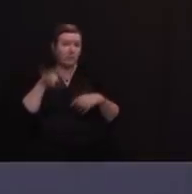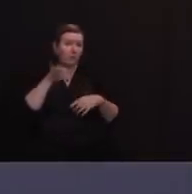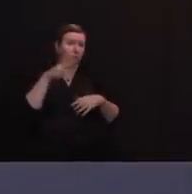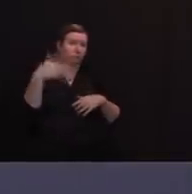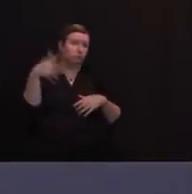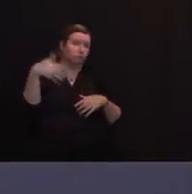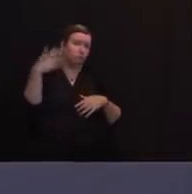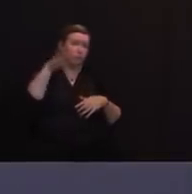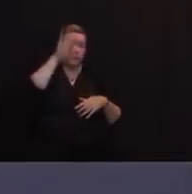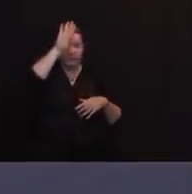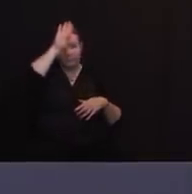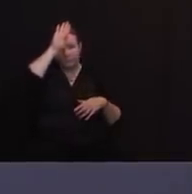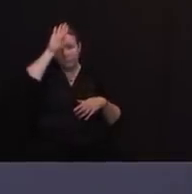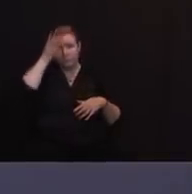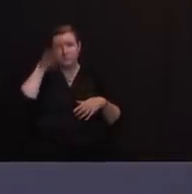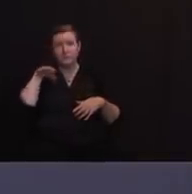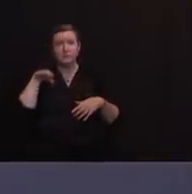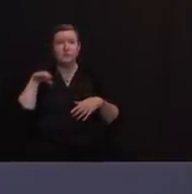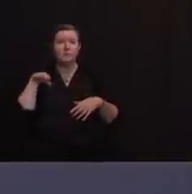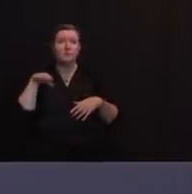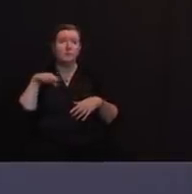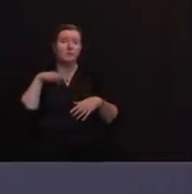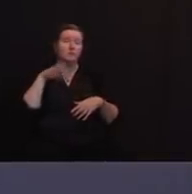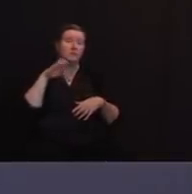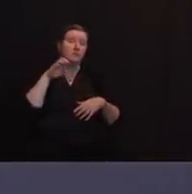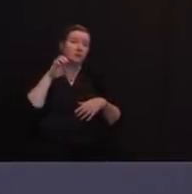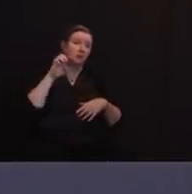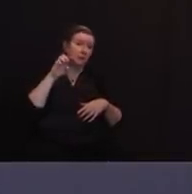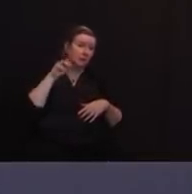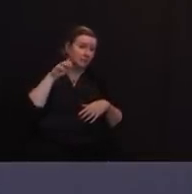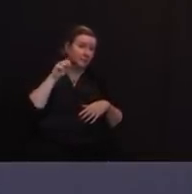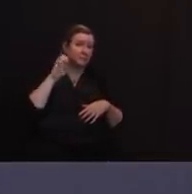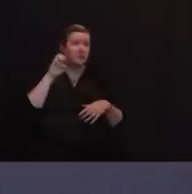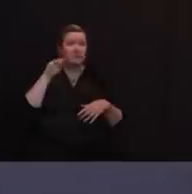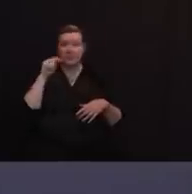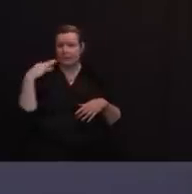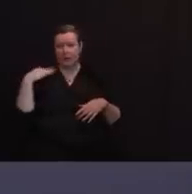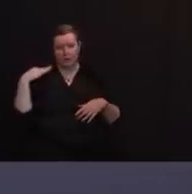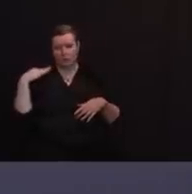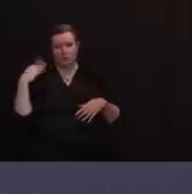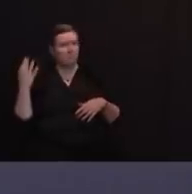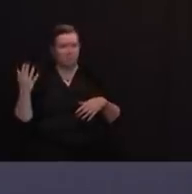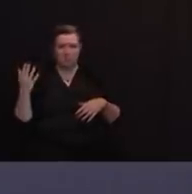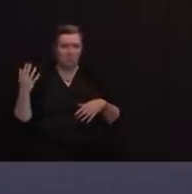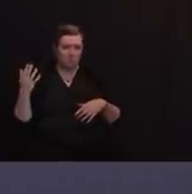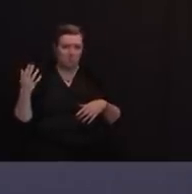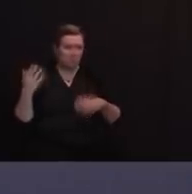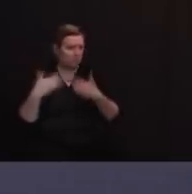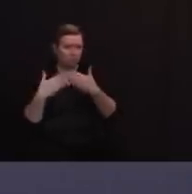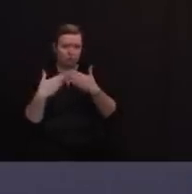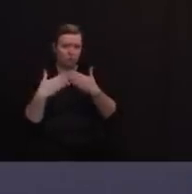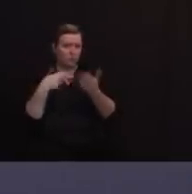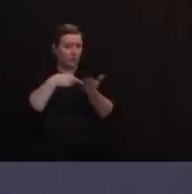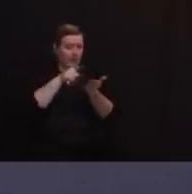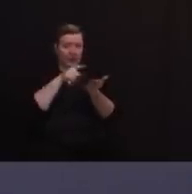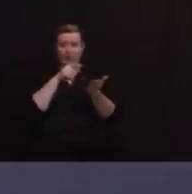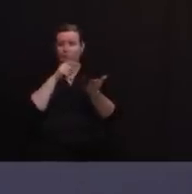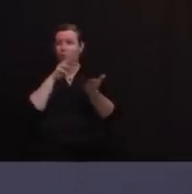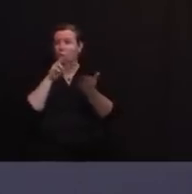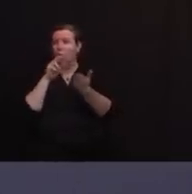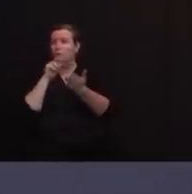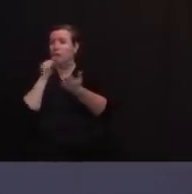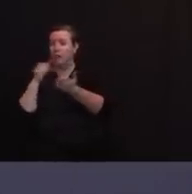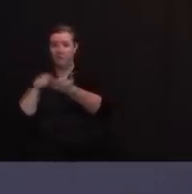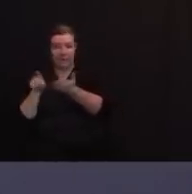to fire, law, and EMS that do to healthcare workers, that you make a point of saying whether you're paid or unpaid. So unless you